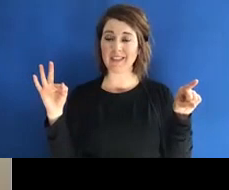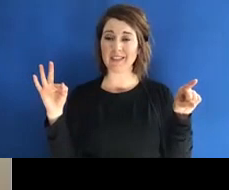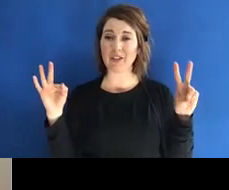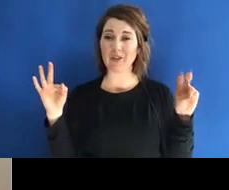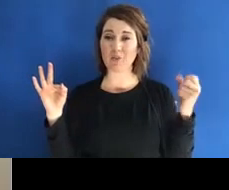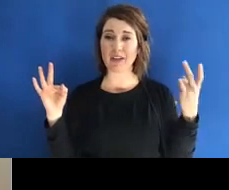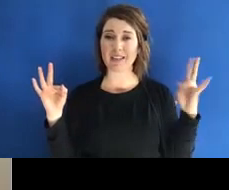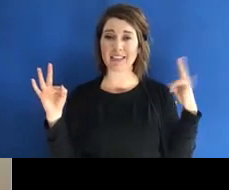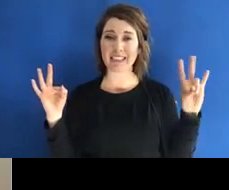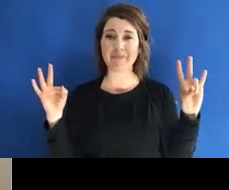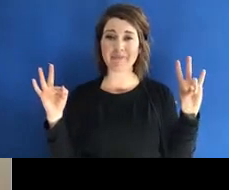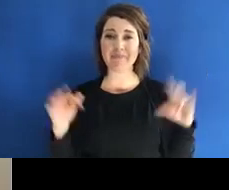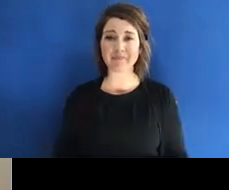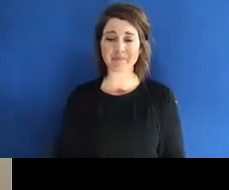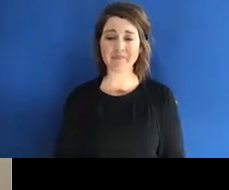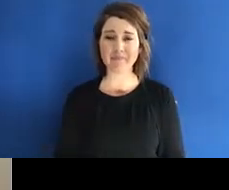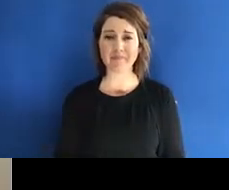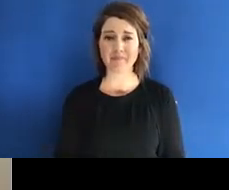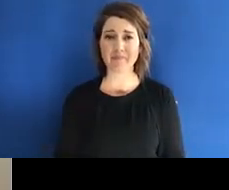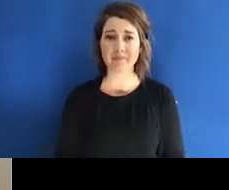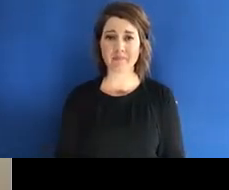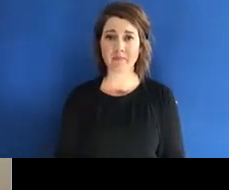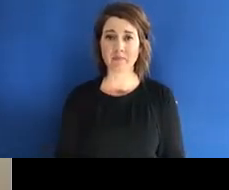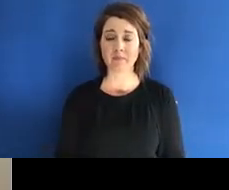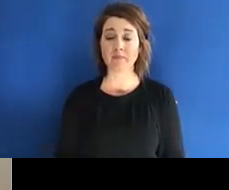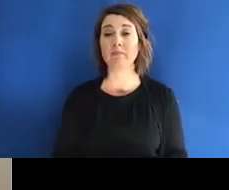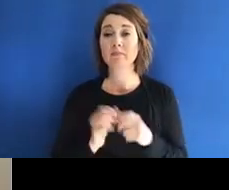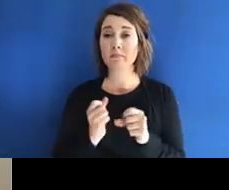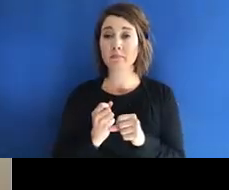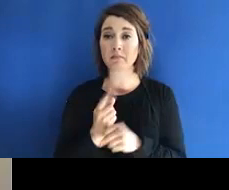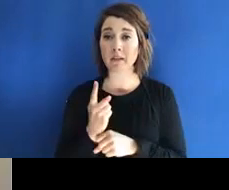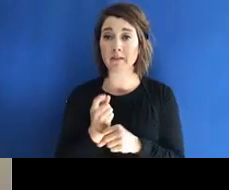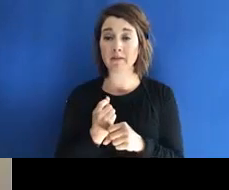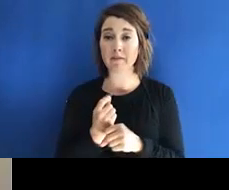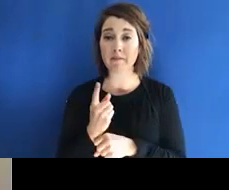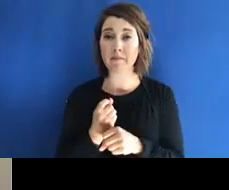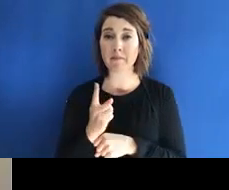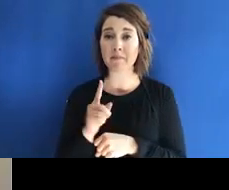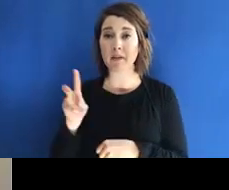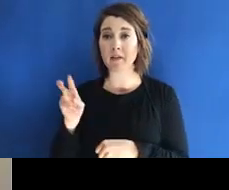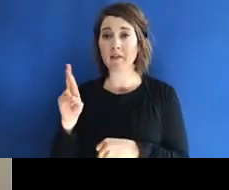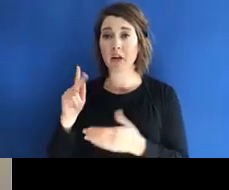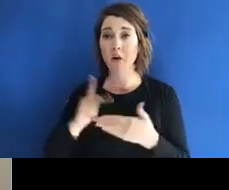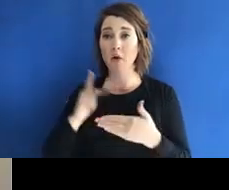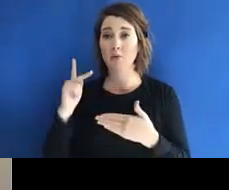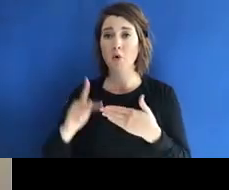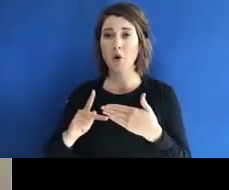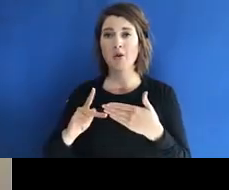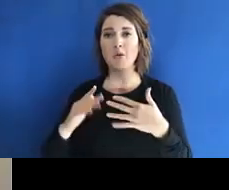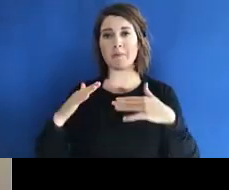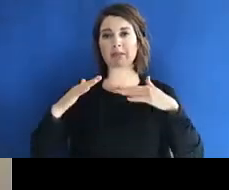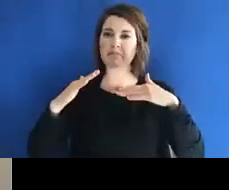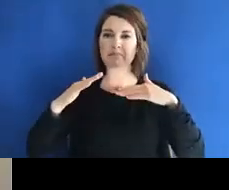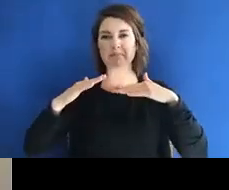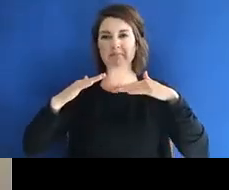year 17. Each year, the VR program has been in the mid upper 30s